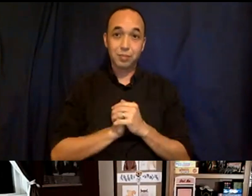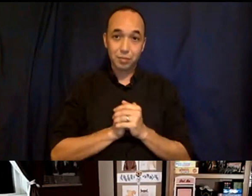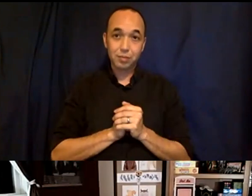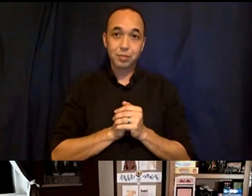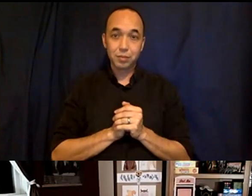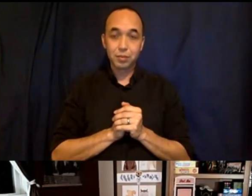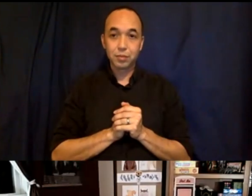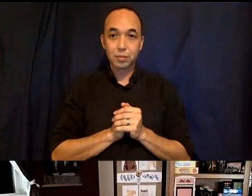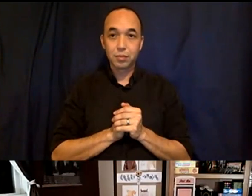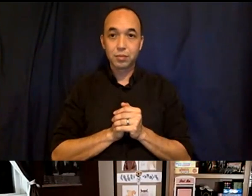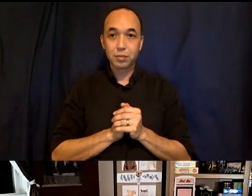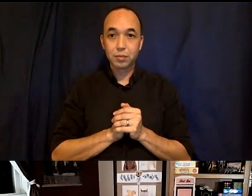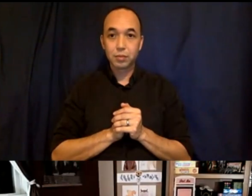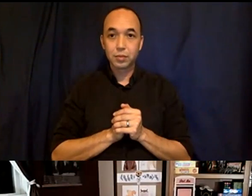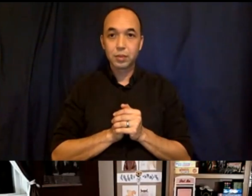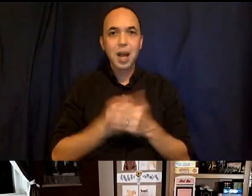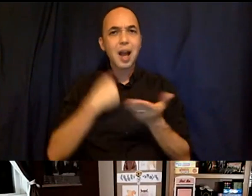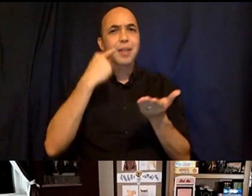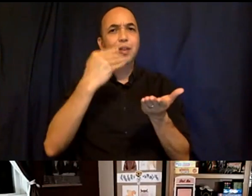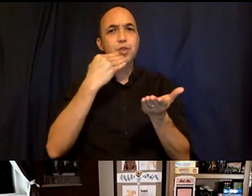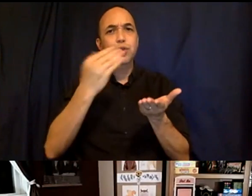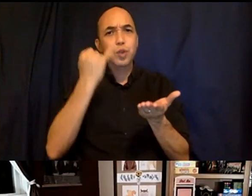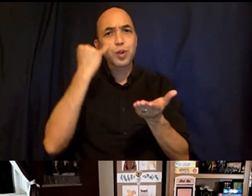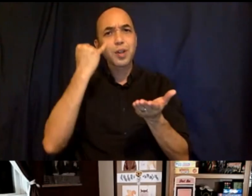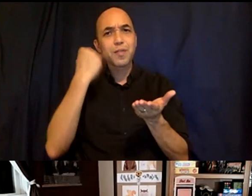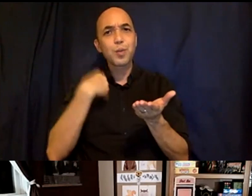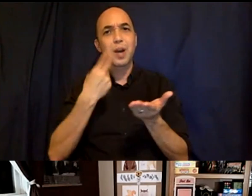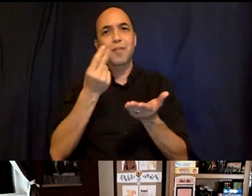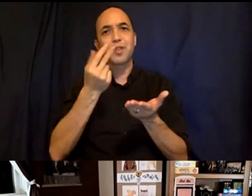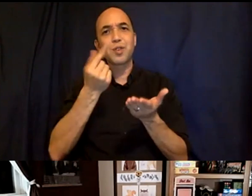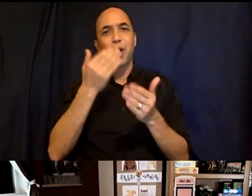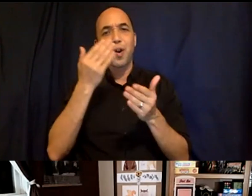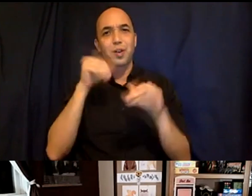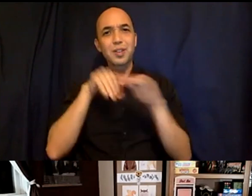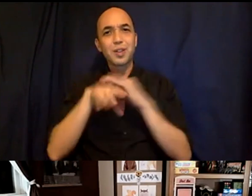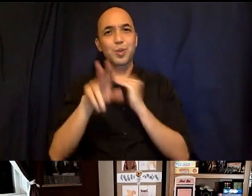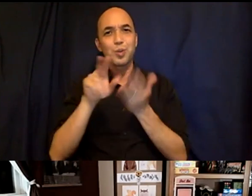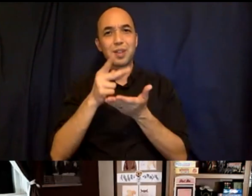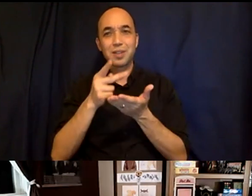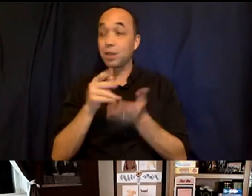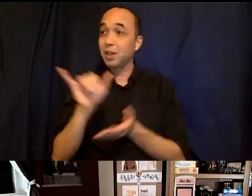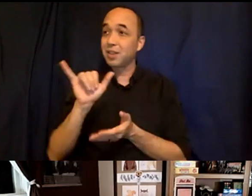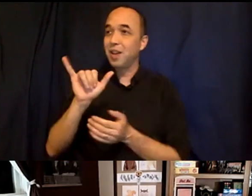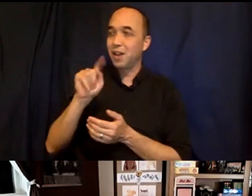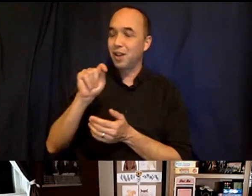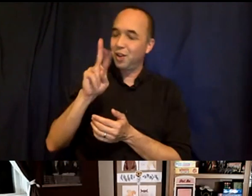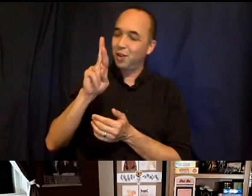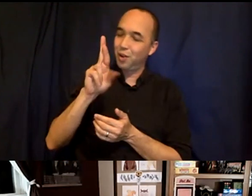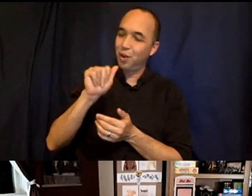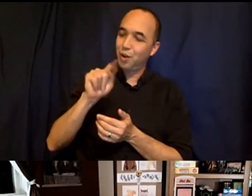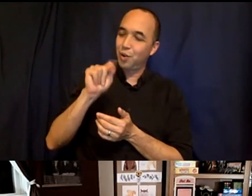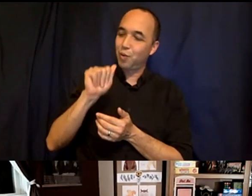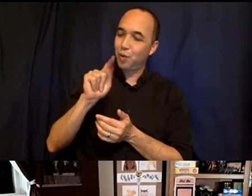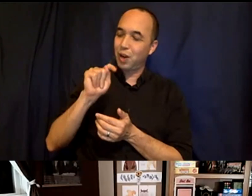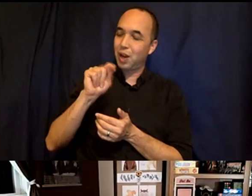It's good to have dogs in the kitchen, I think. I told you we don't have, it's like Ratatouille in here. We do not have an A grade from.